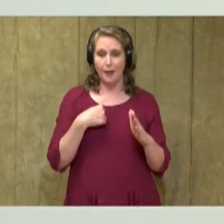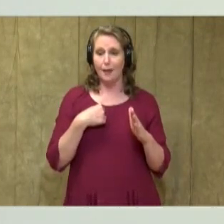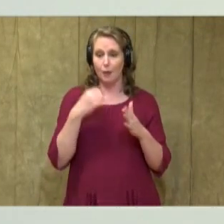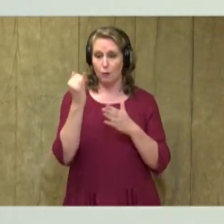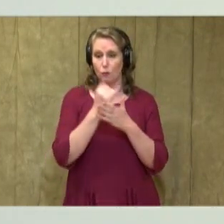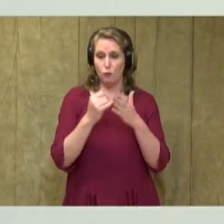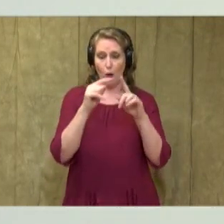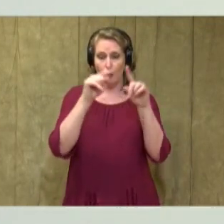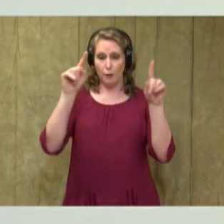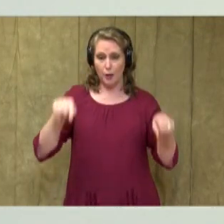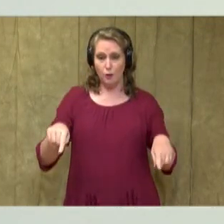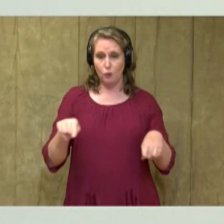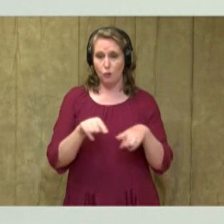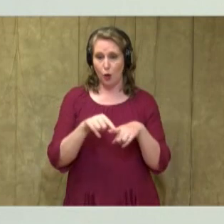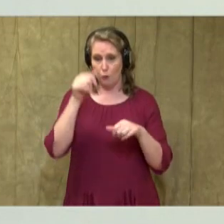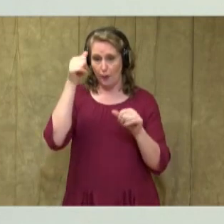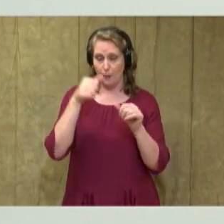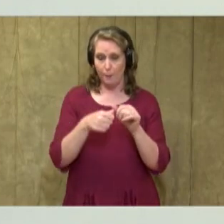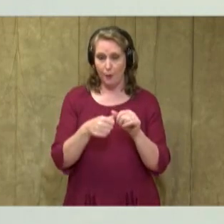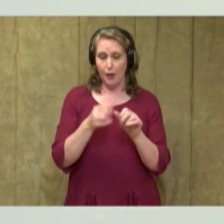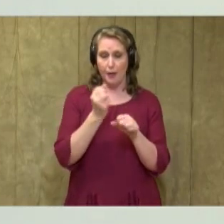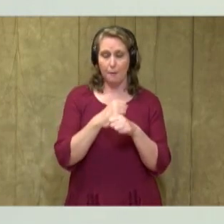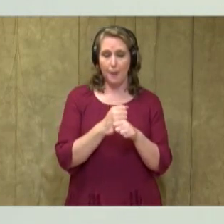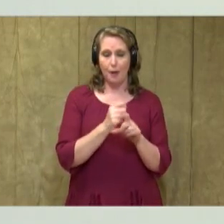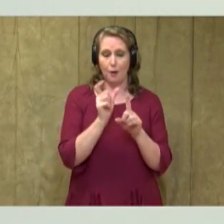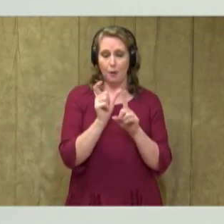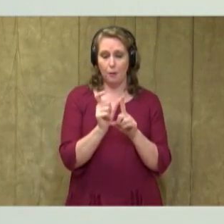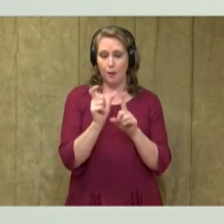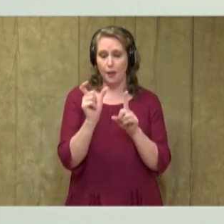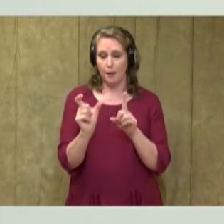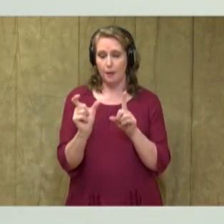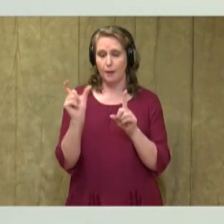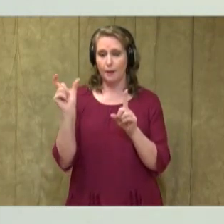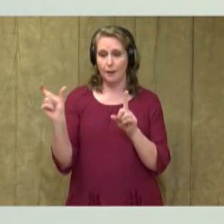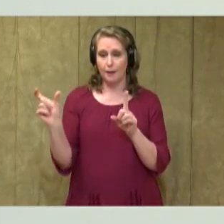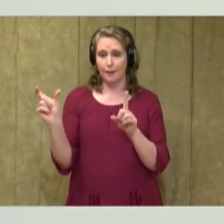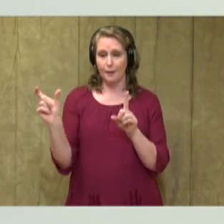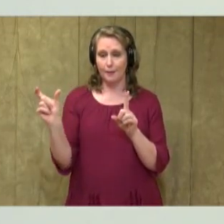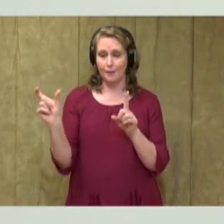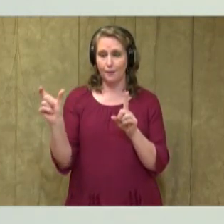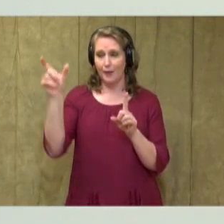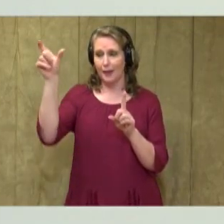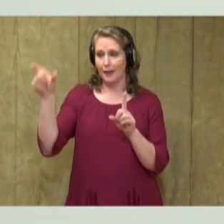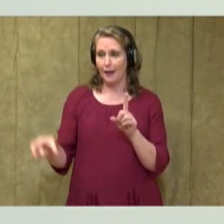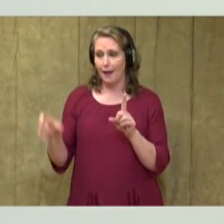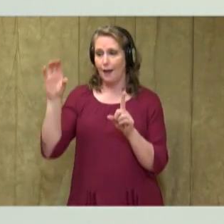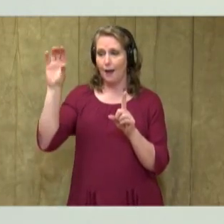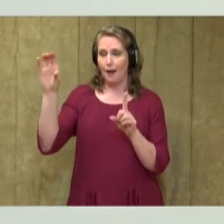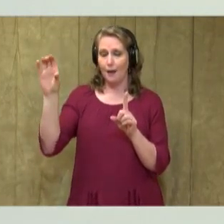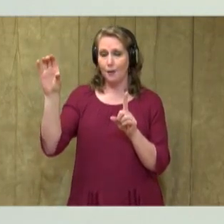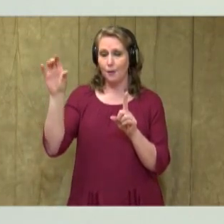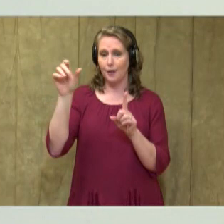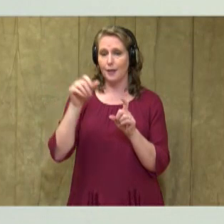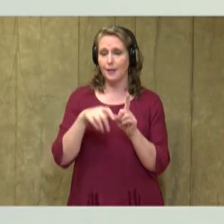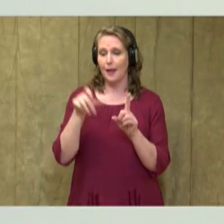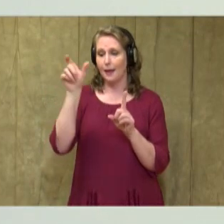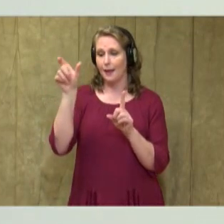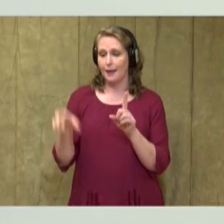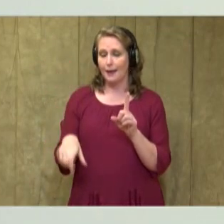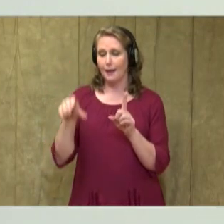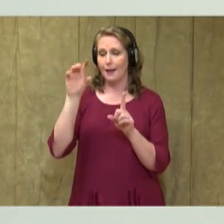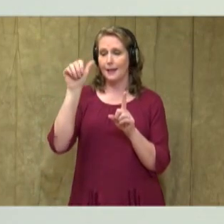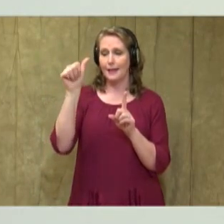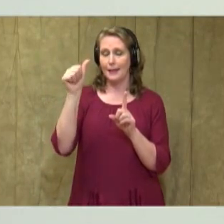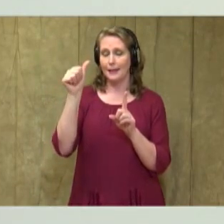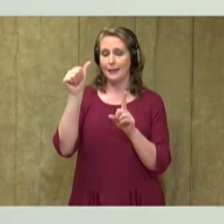value chart. We did this the other day. Remember, we made 3 sections for our hundreds, our